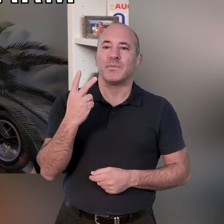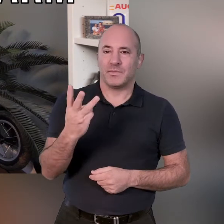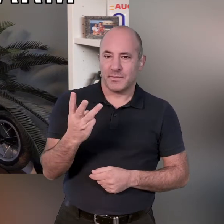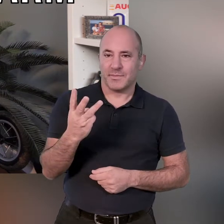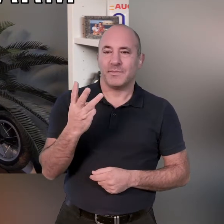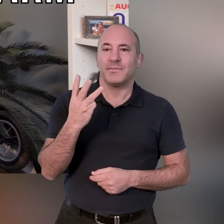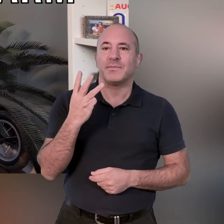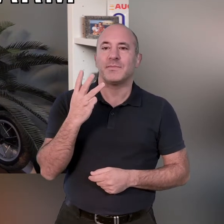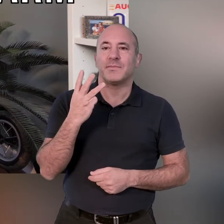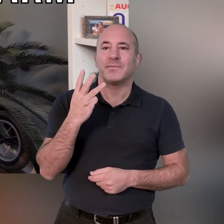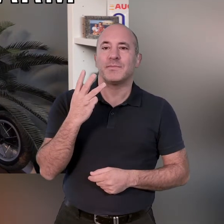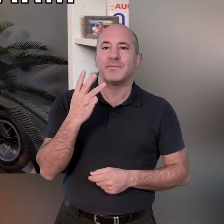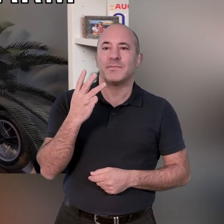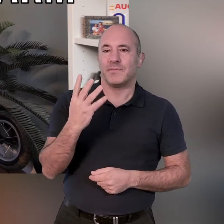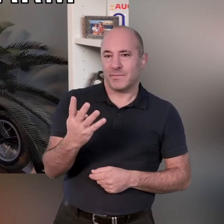3,